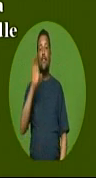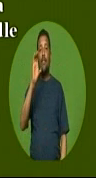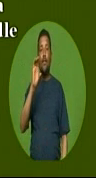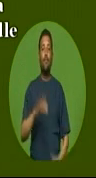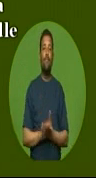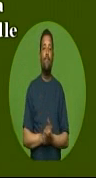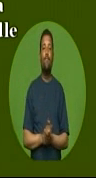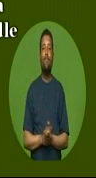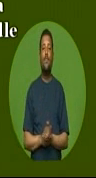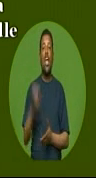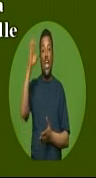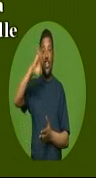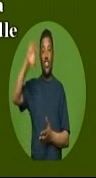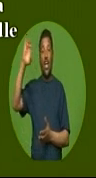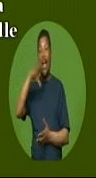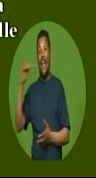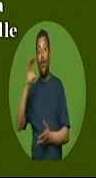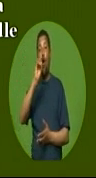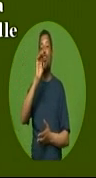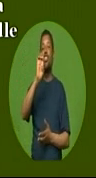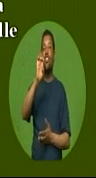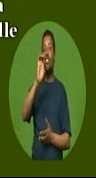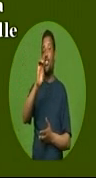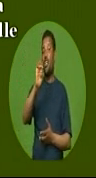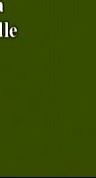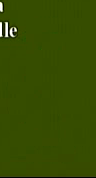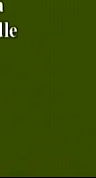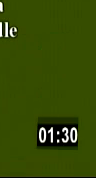C. Asia and Oceania.